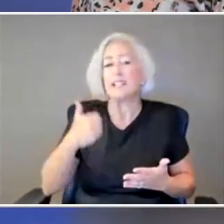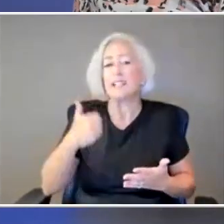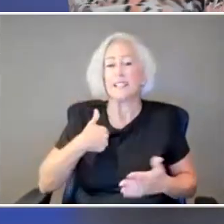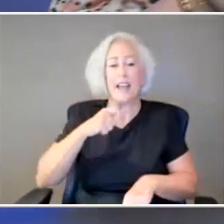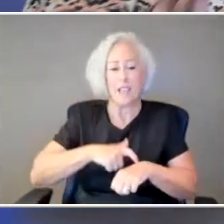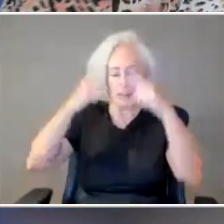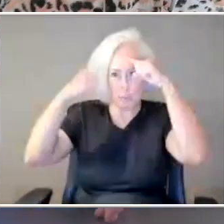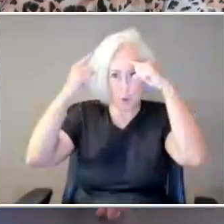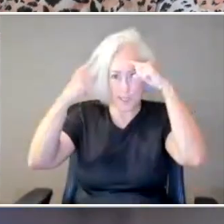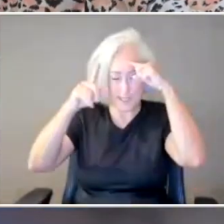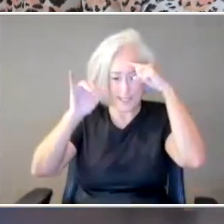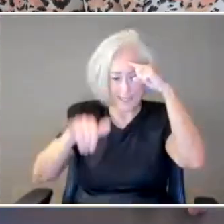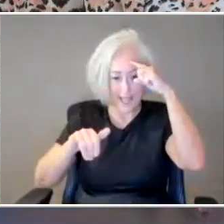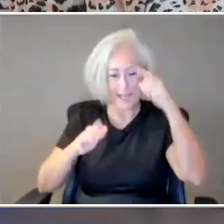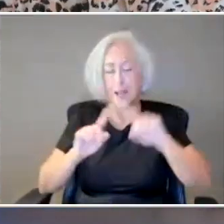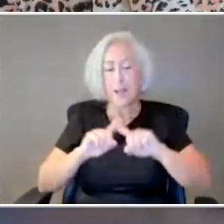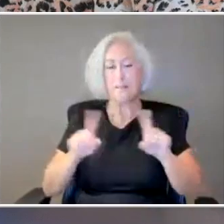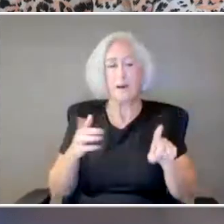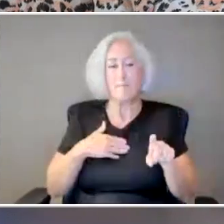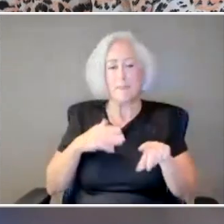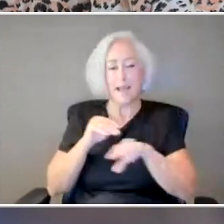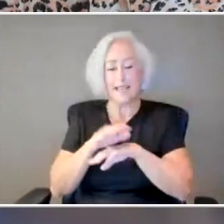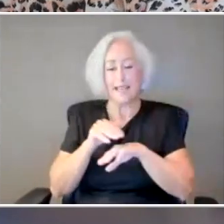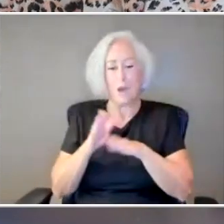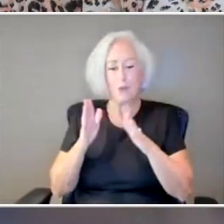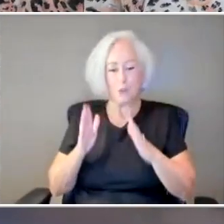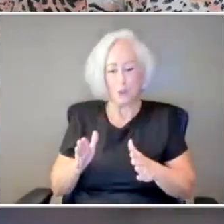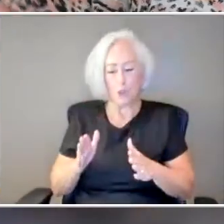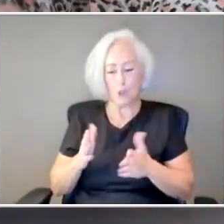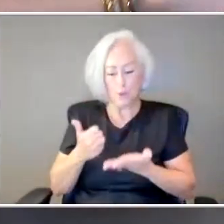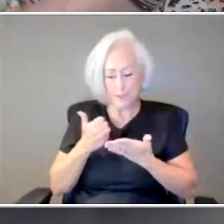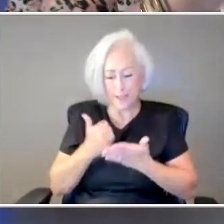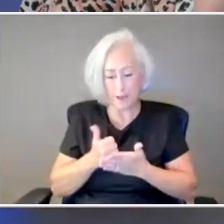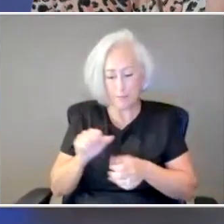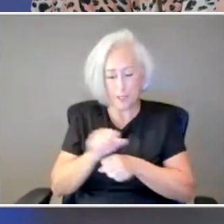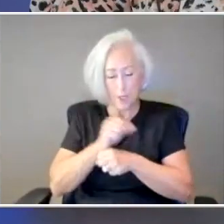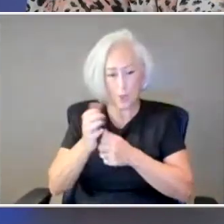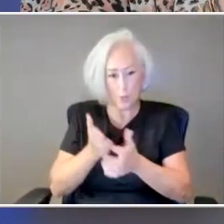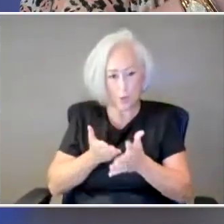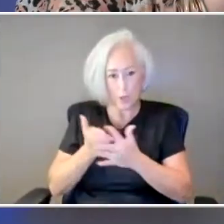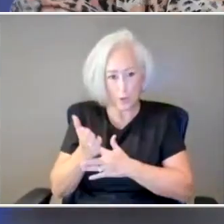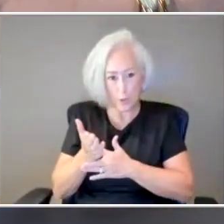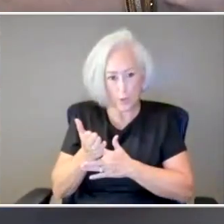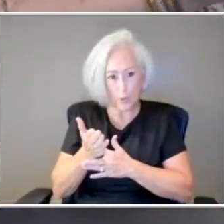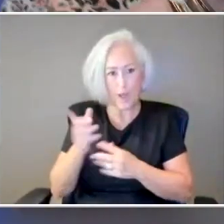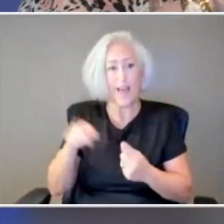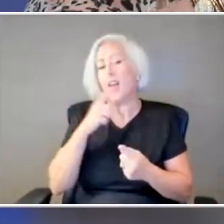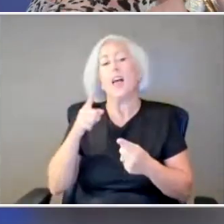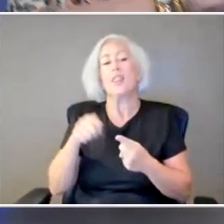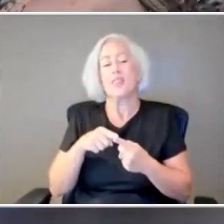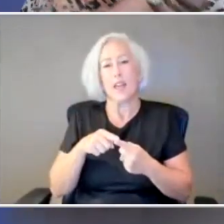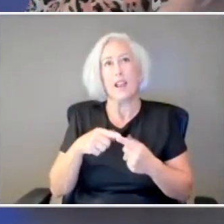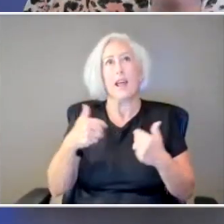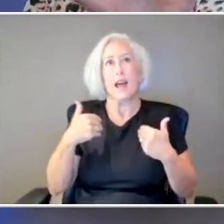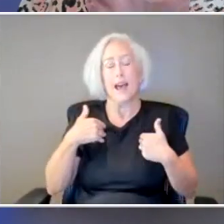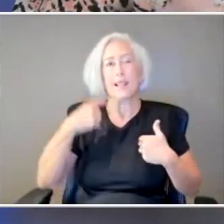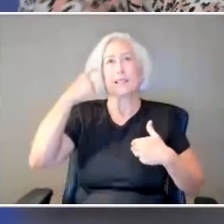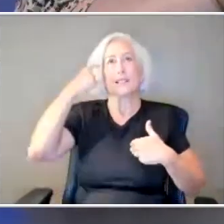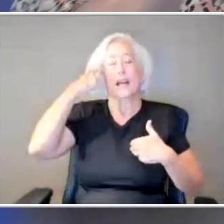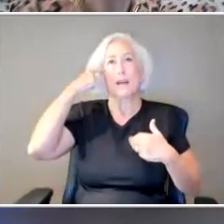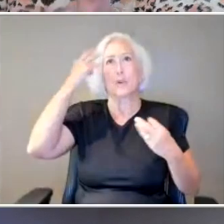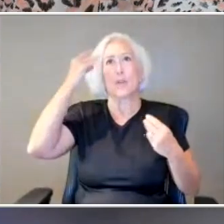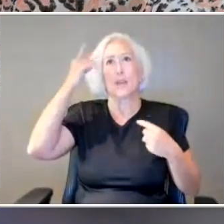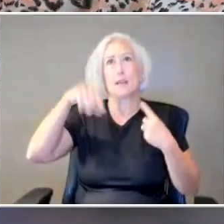time. So then when I had some time to think about it, it was incredible the amount of grief and anger I had